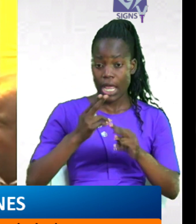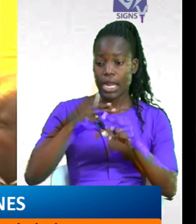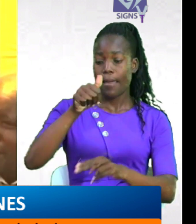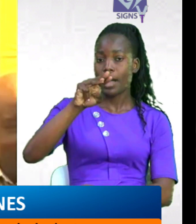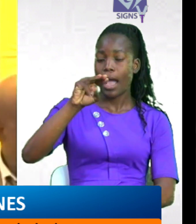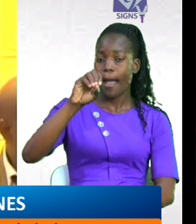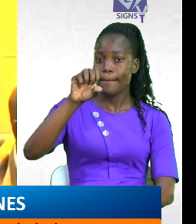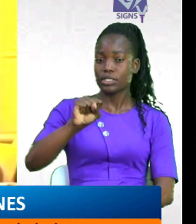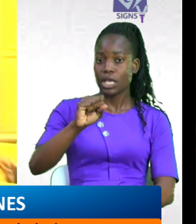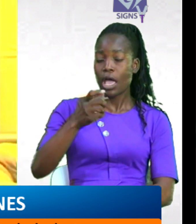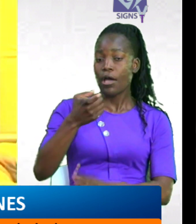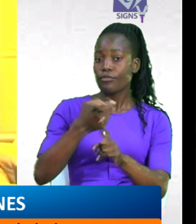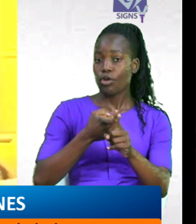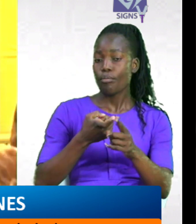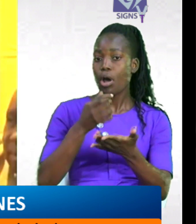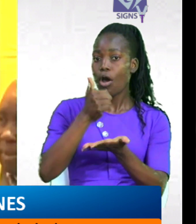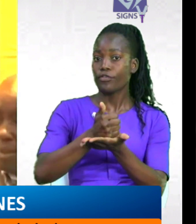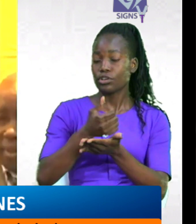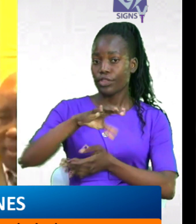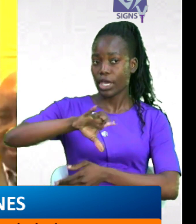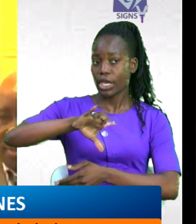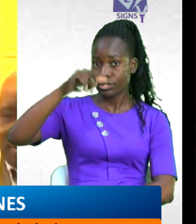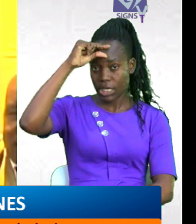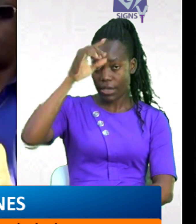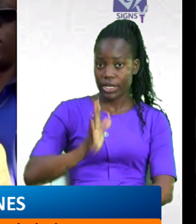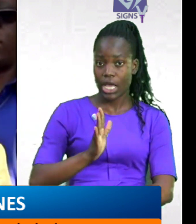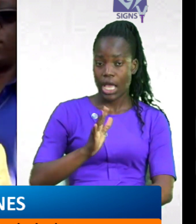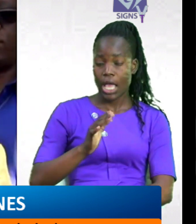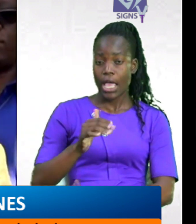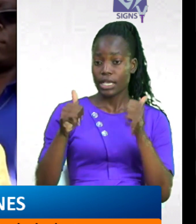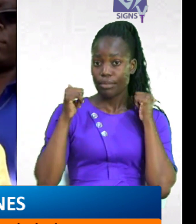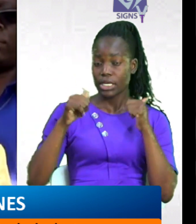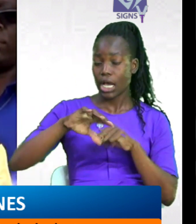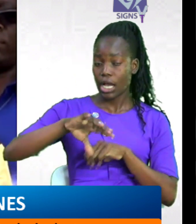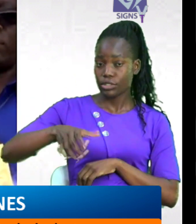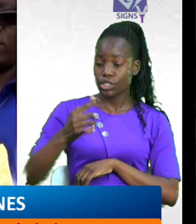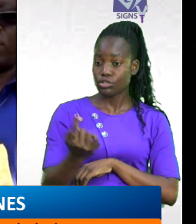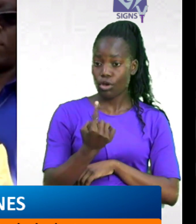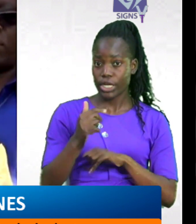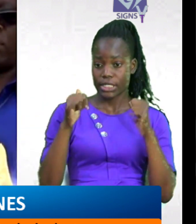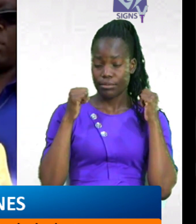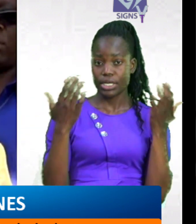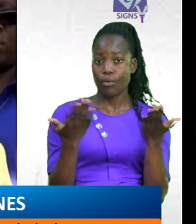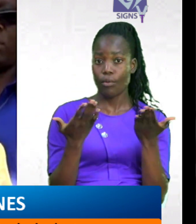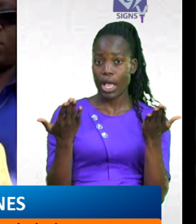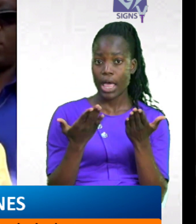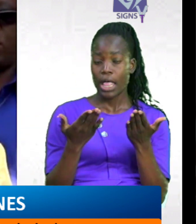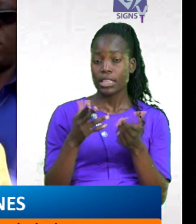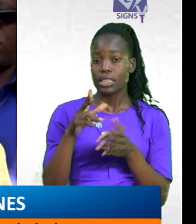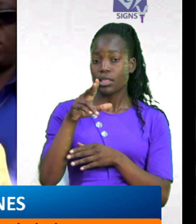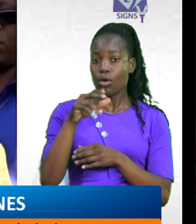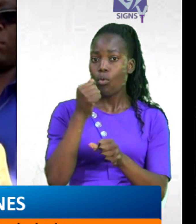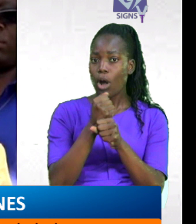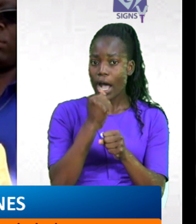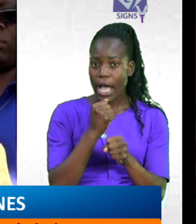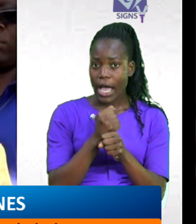to consider, debate and approve a motion for removal of the Governor, His Excellency